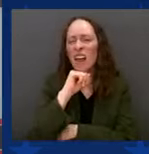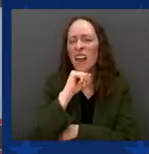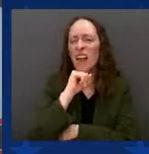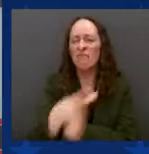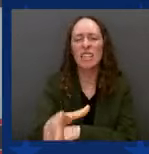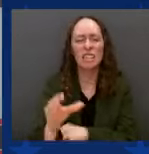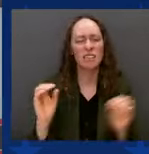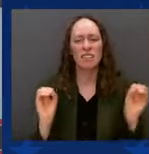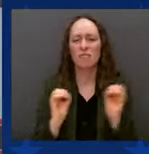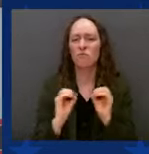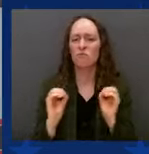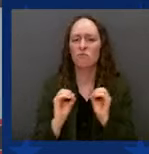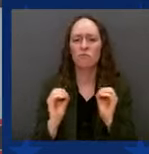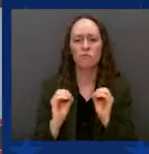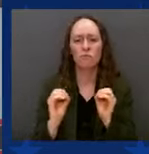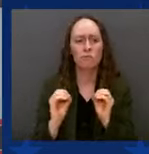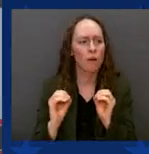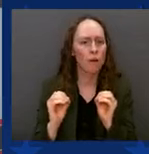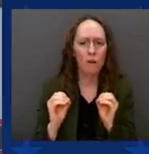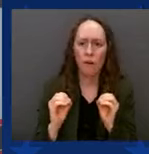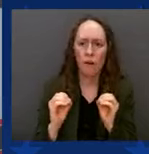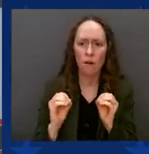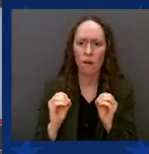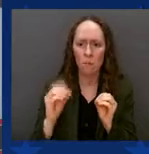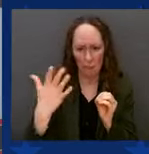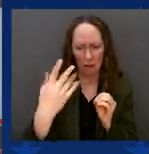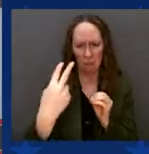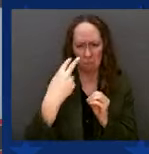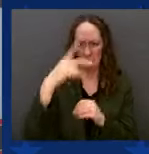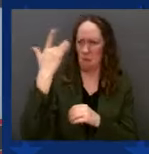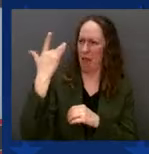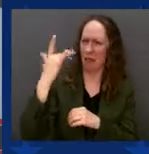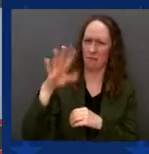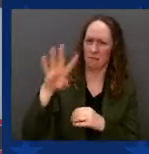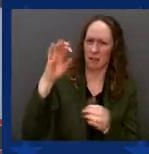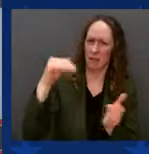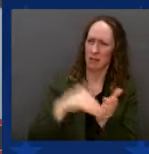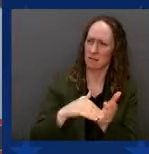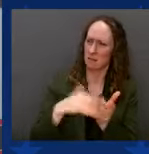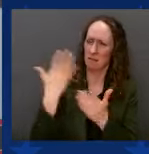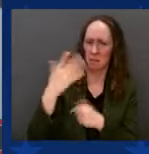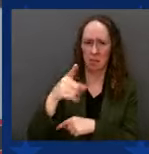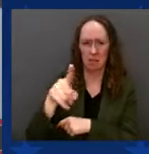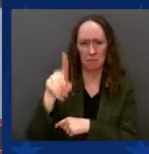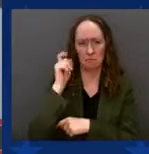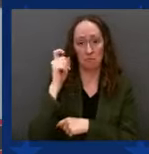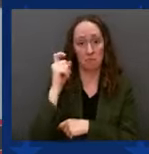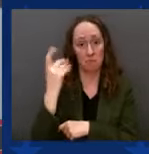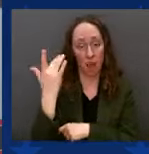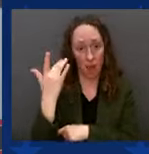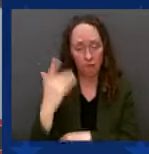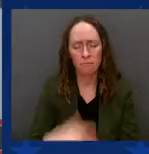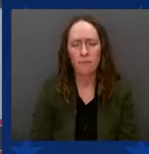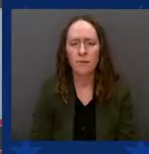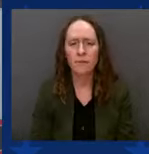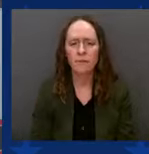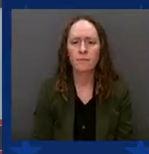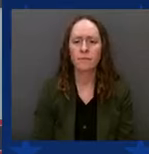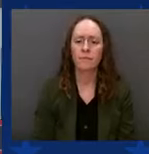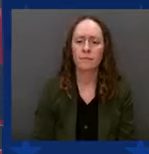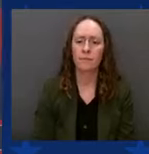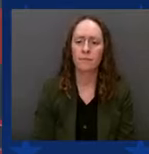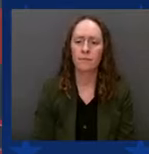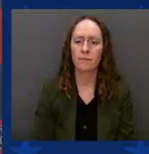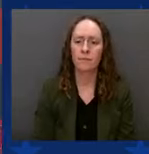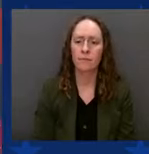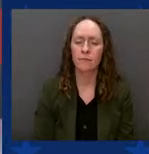$400,000. I did it to make the case that I'm not going after anything remotely, any but ordinary